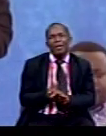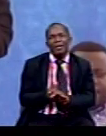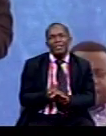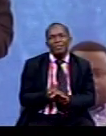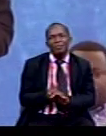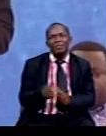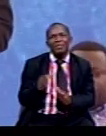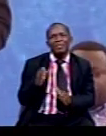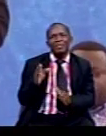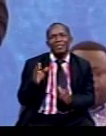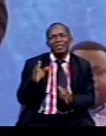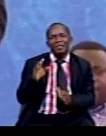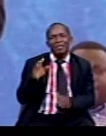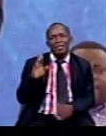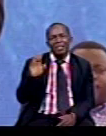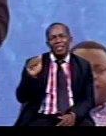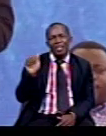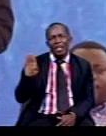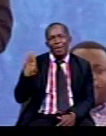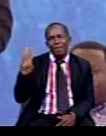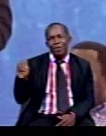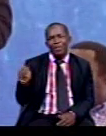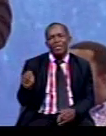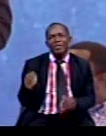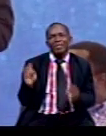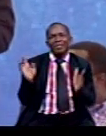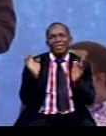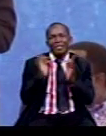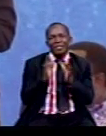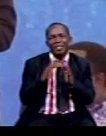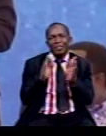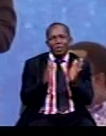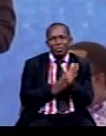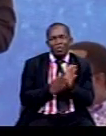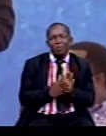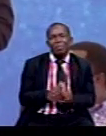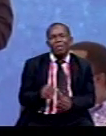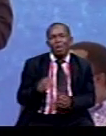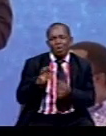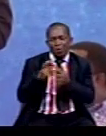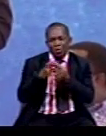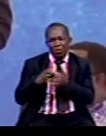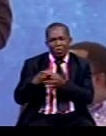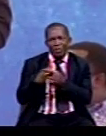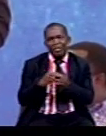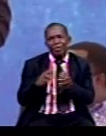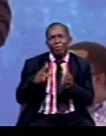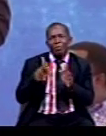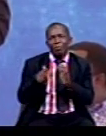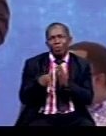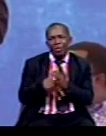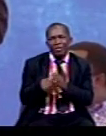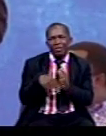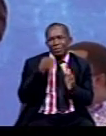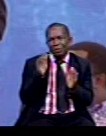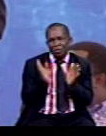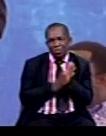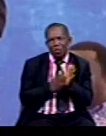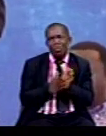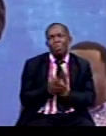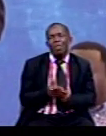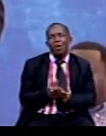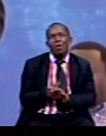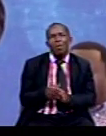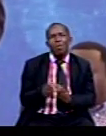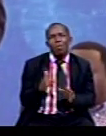SHS, Unity Preparatory School, Ministry of Health Basic School, Winners Family JHS, Glorious Mount Sinai in